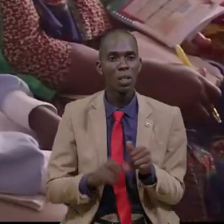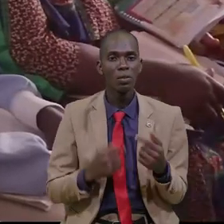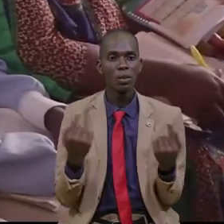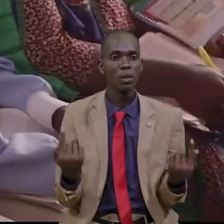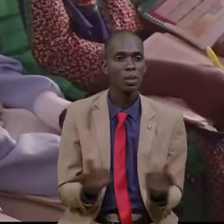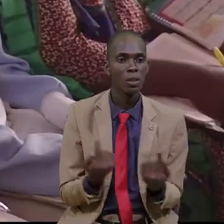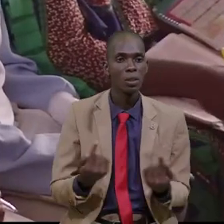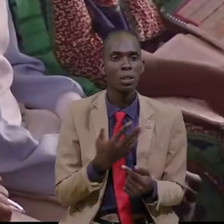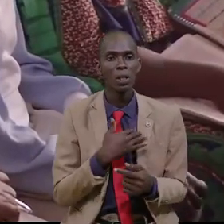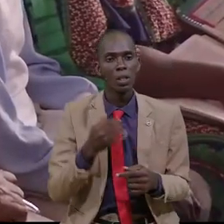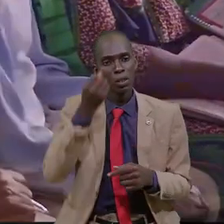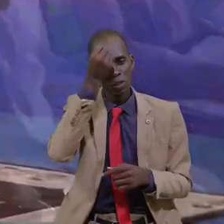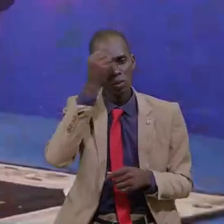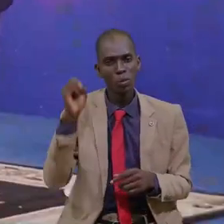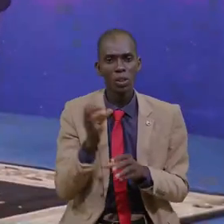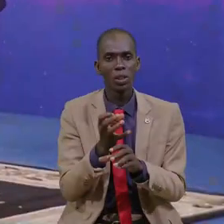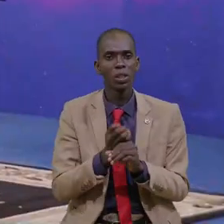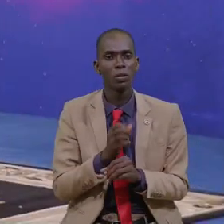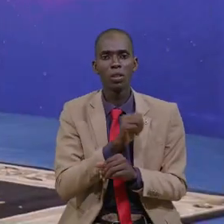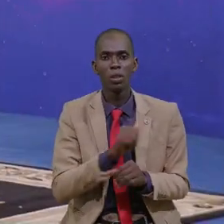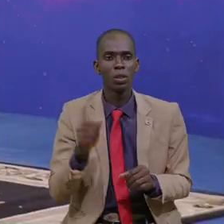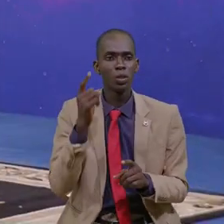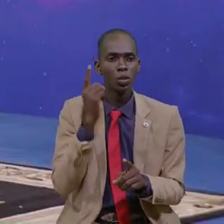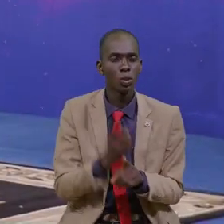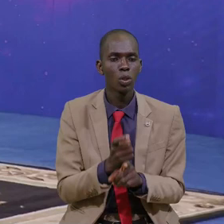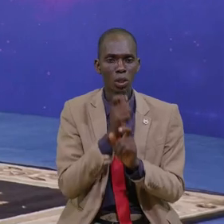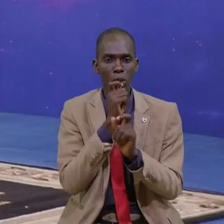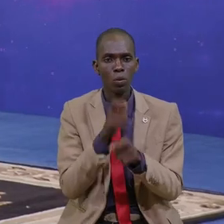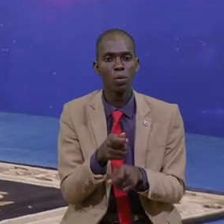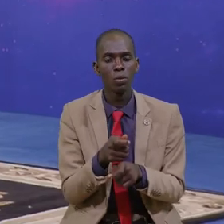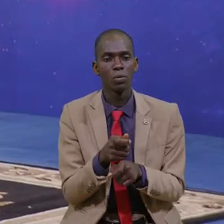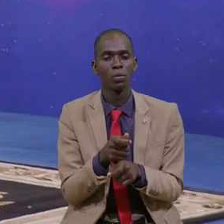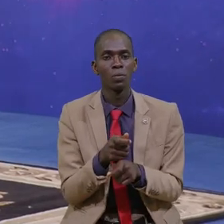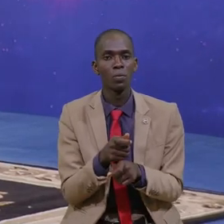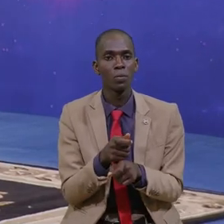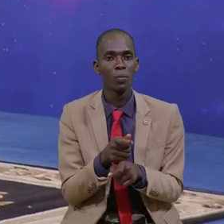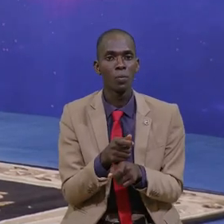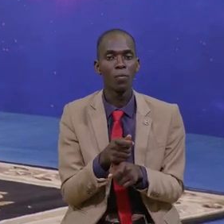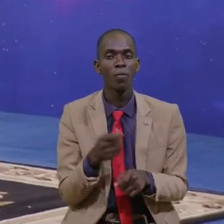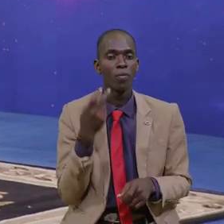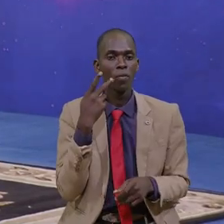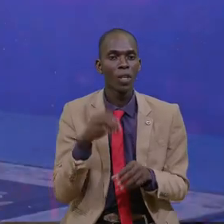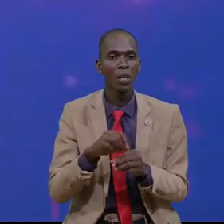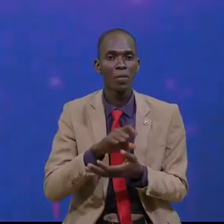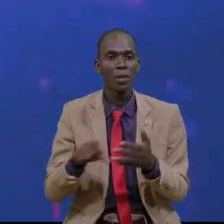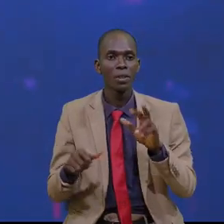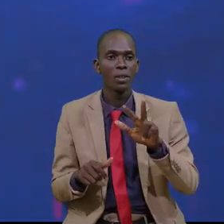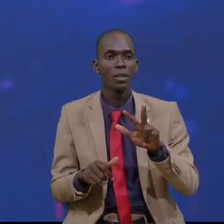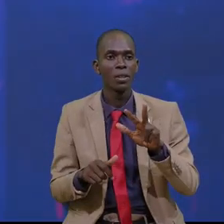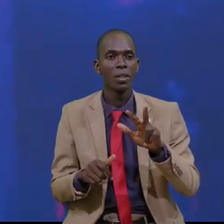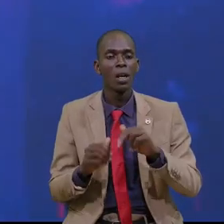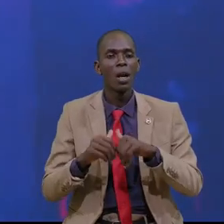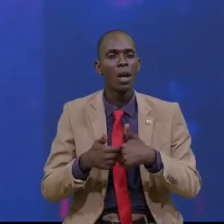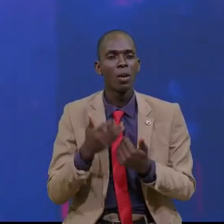and disobedience received a just recompense of reward. Look at verse 3. It says,